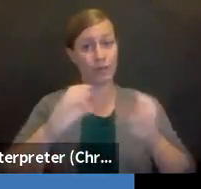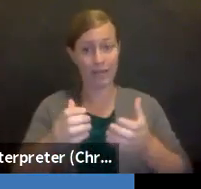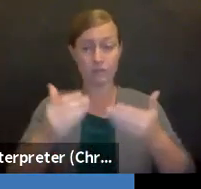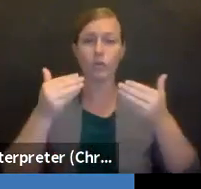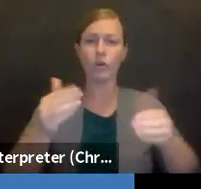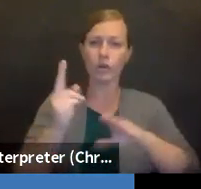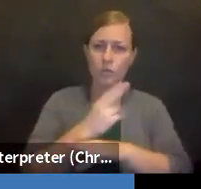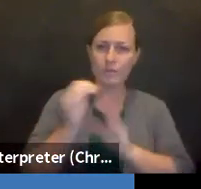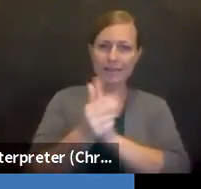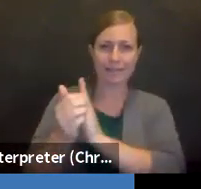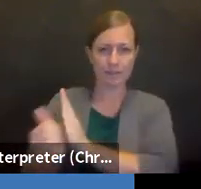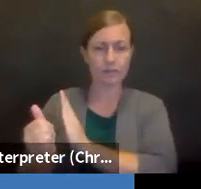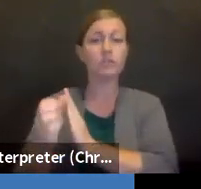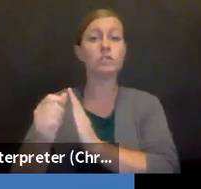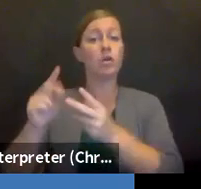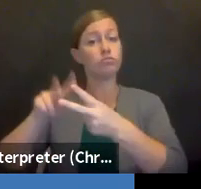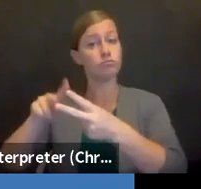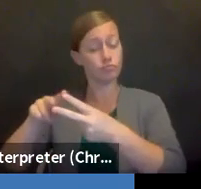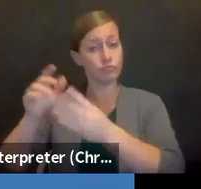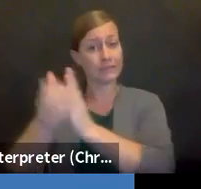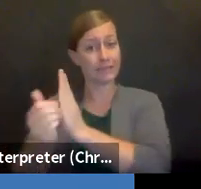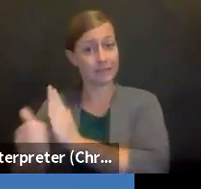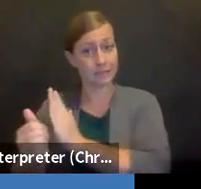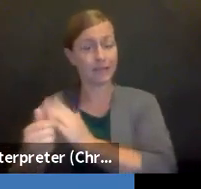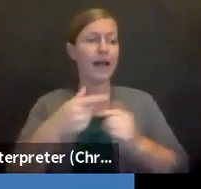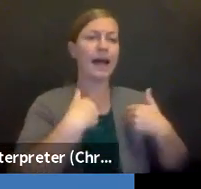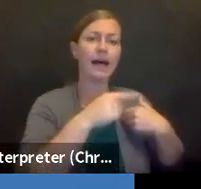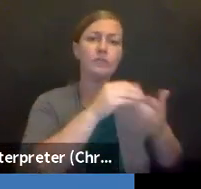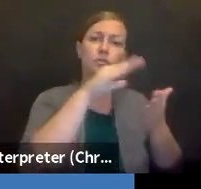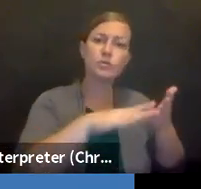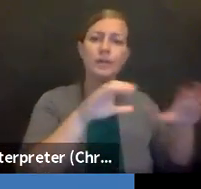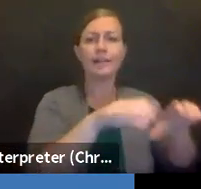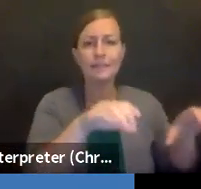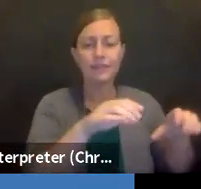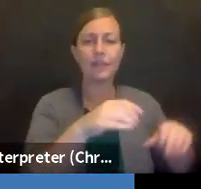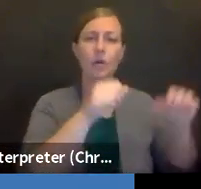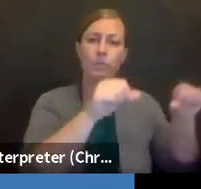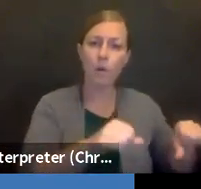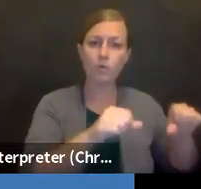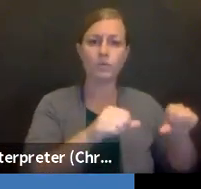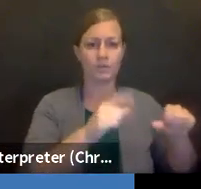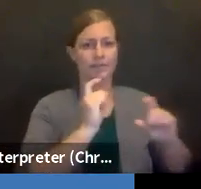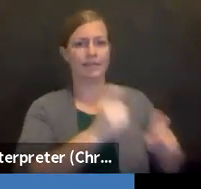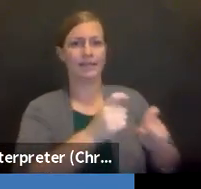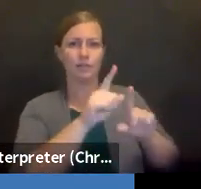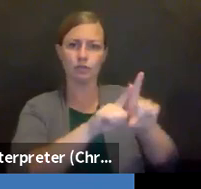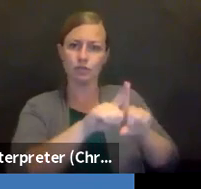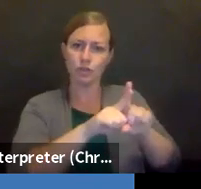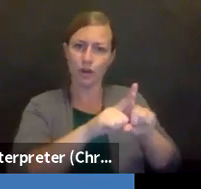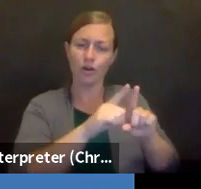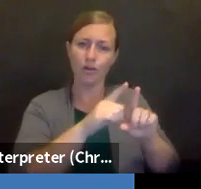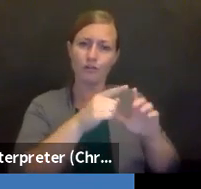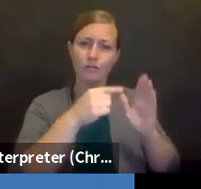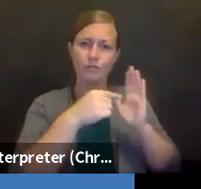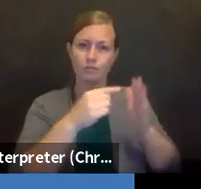to tag activities or students' posts, assign a star rating, and get real-time understanding of your students' progress.